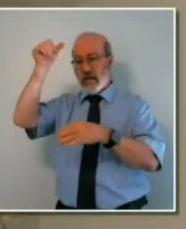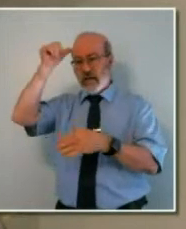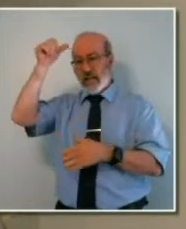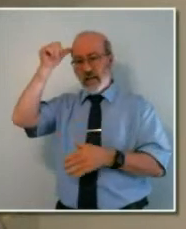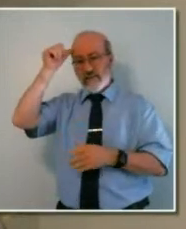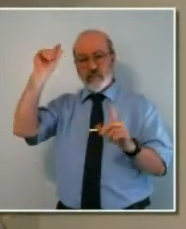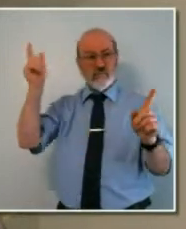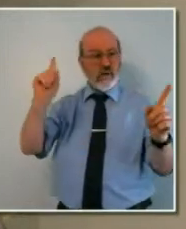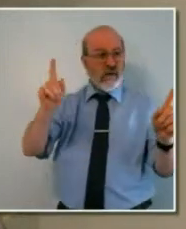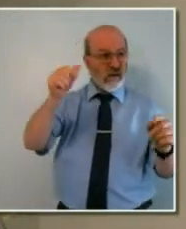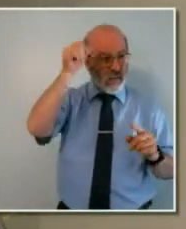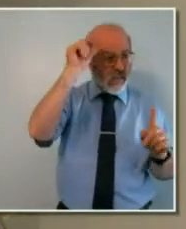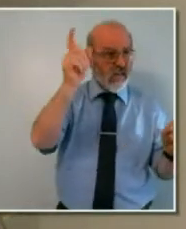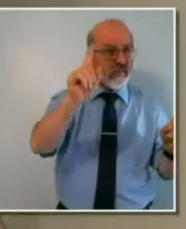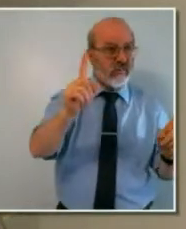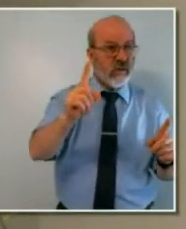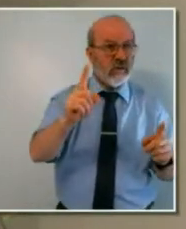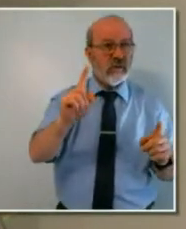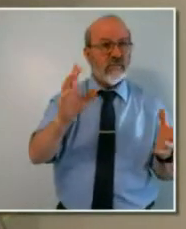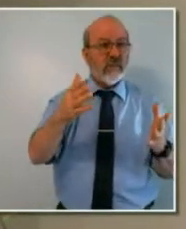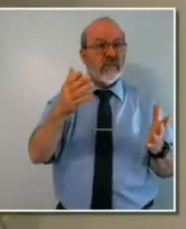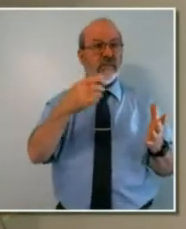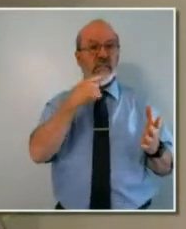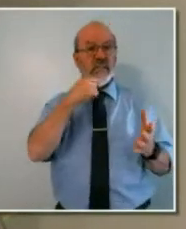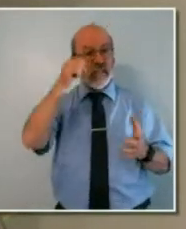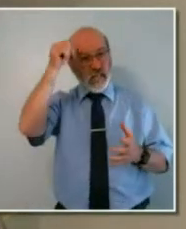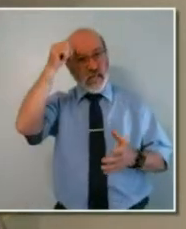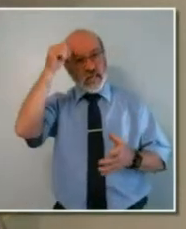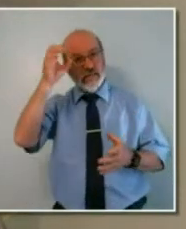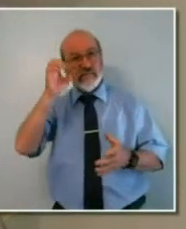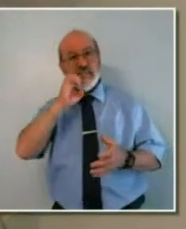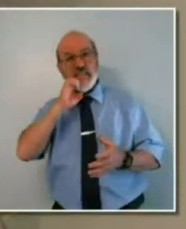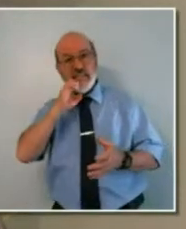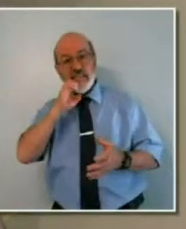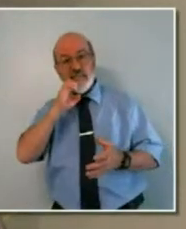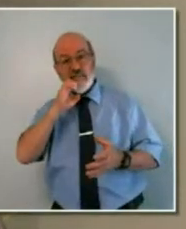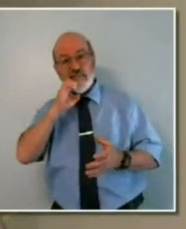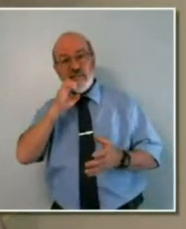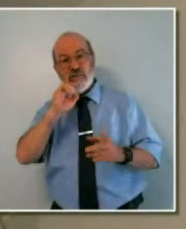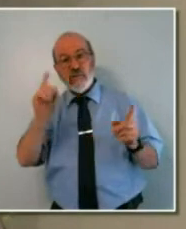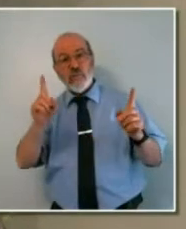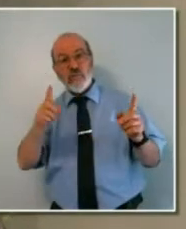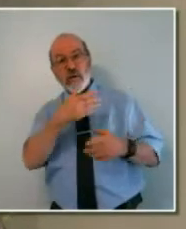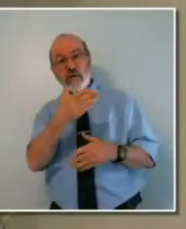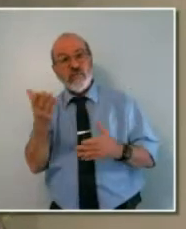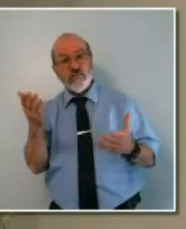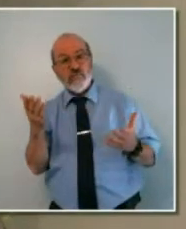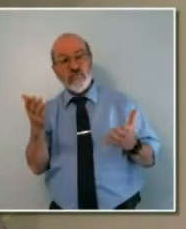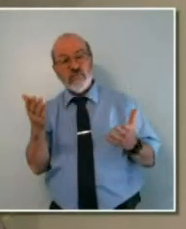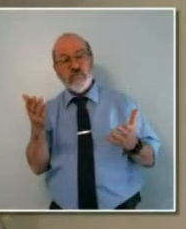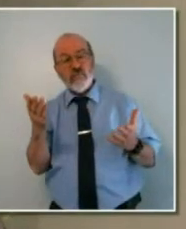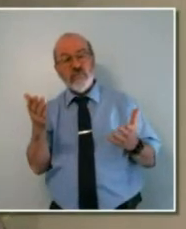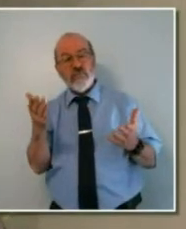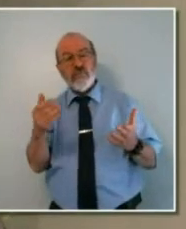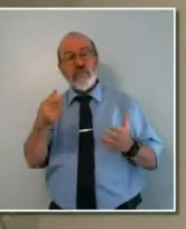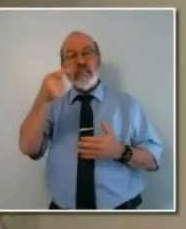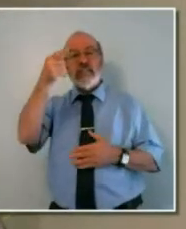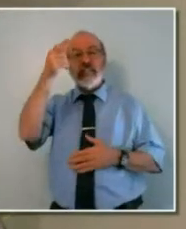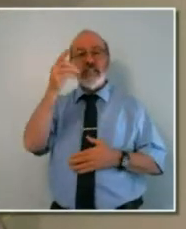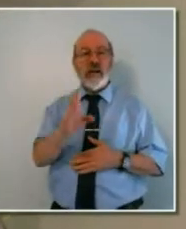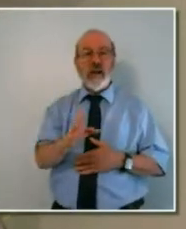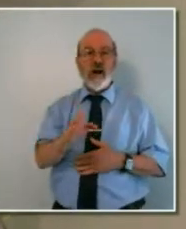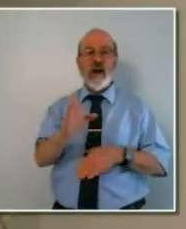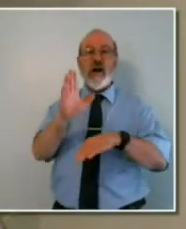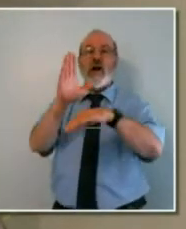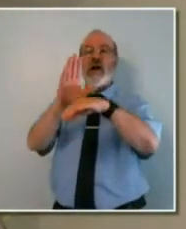thou? Perhaps he said, Adam, Eve, where art thou? God calling